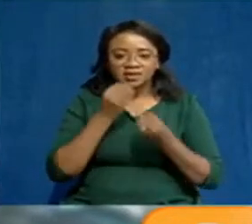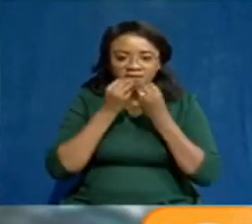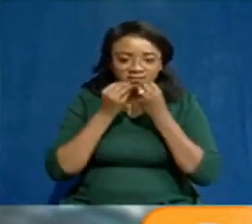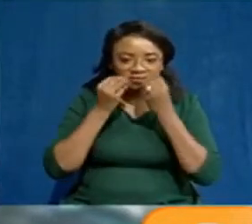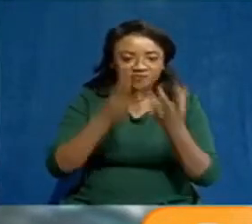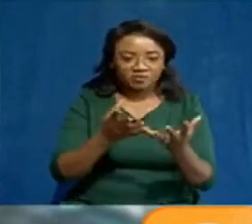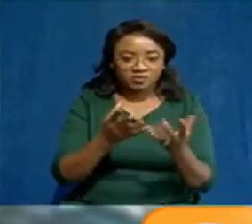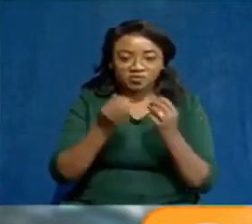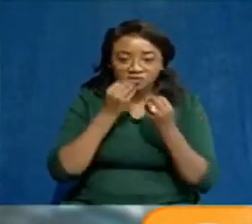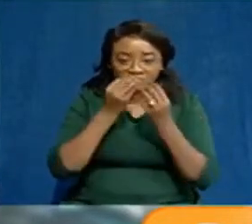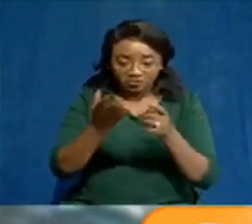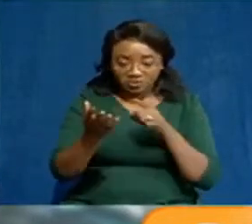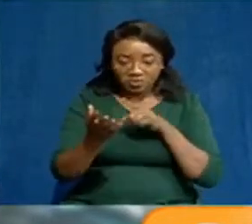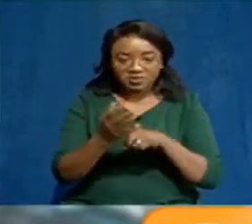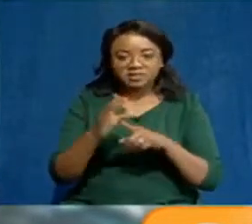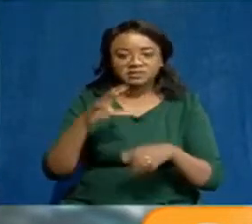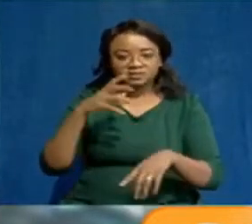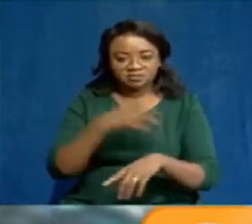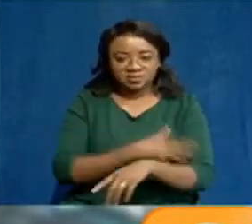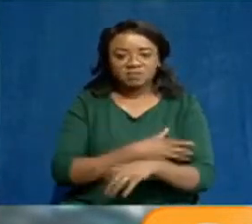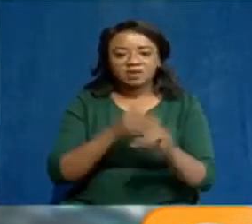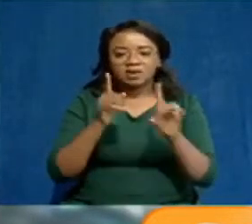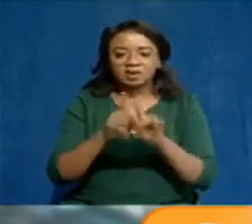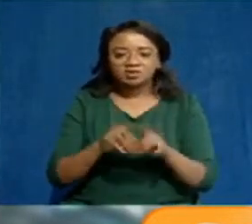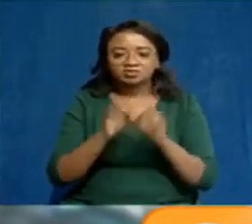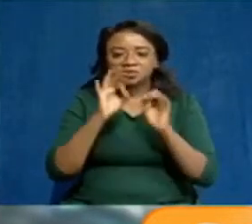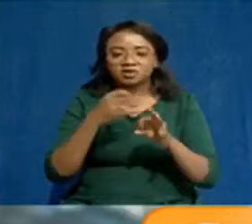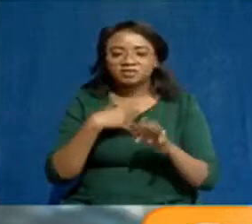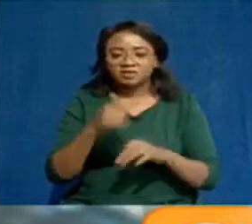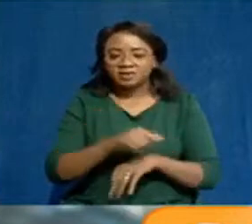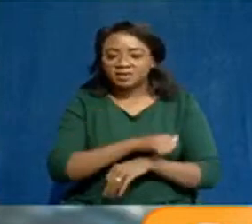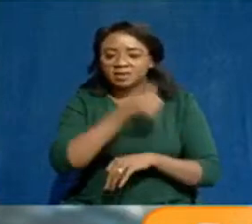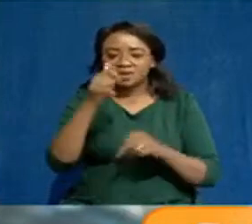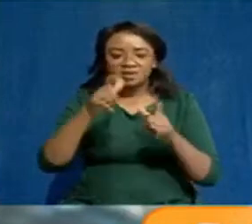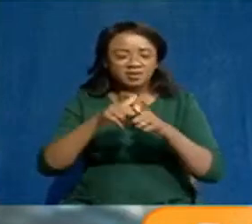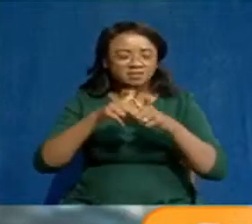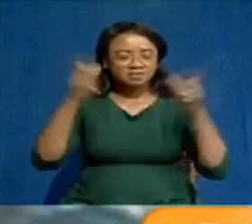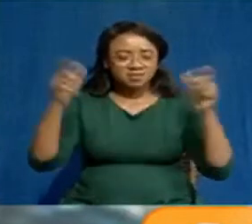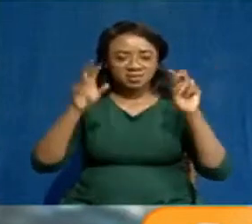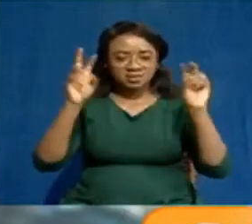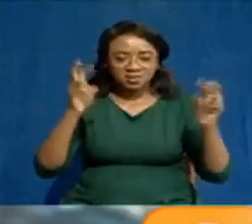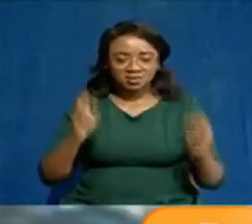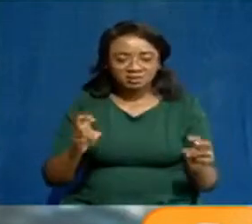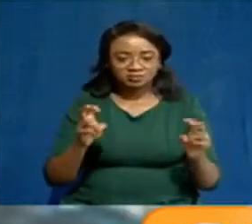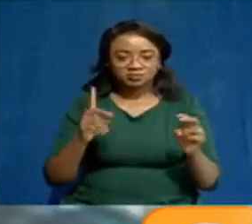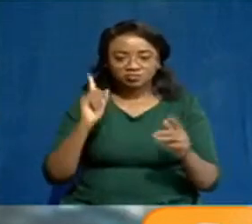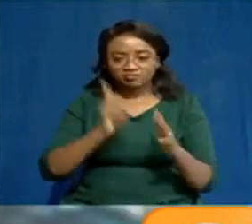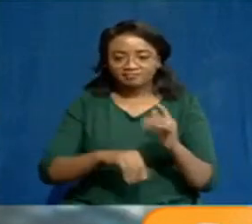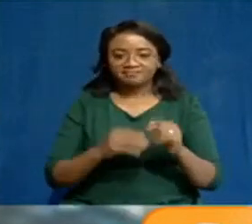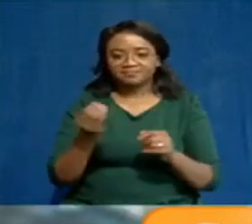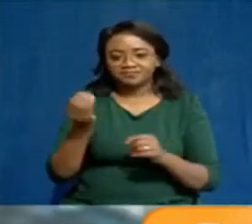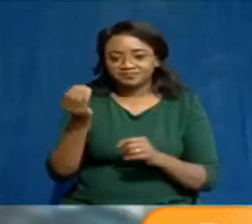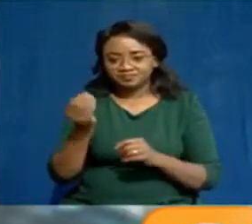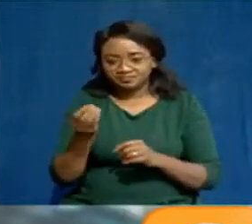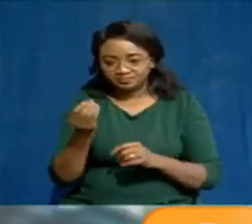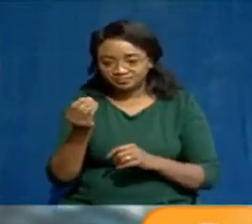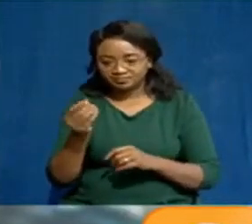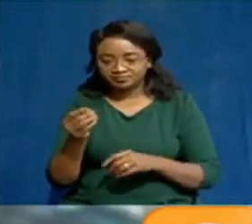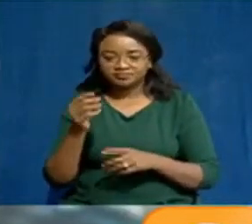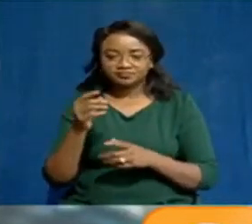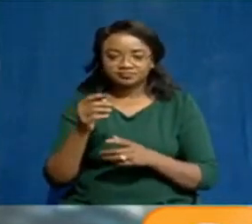power, so long as there is another major issue and a challenge is the issue of monitoring and reporting.